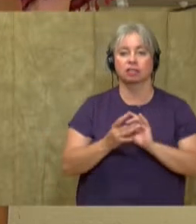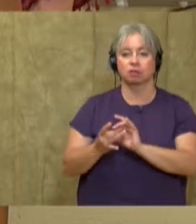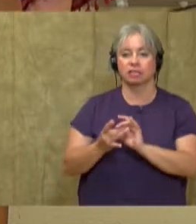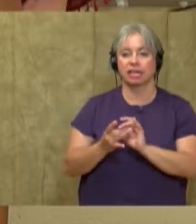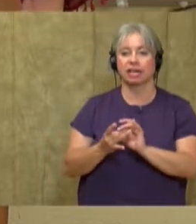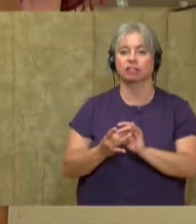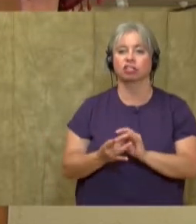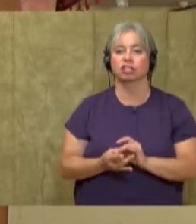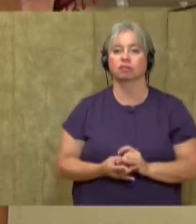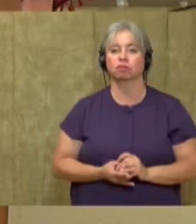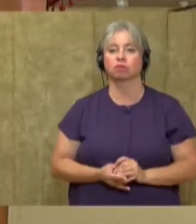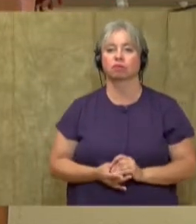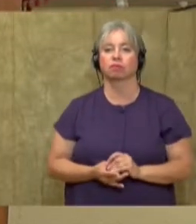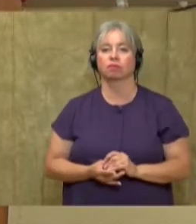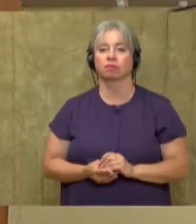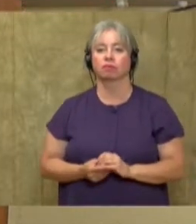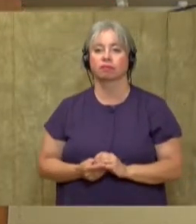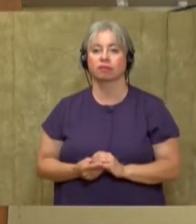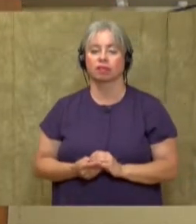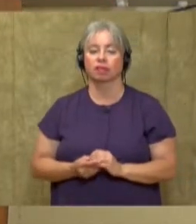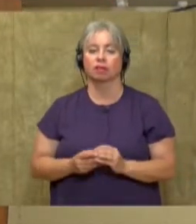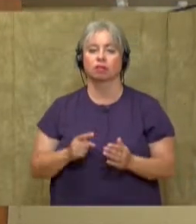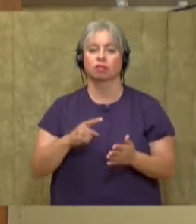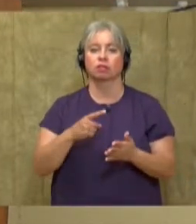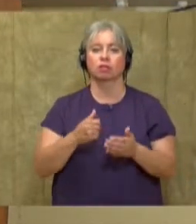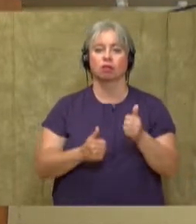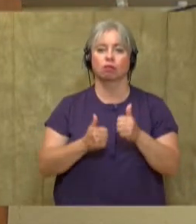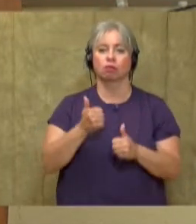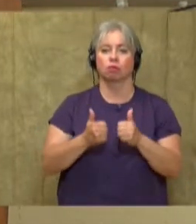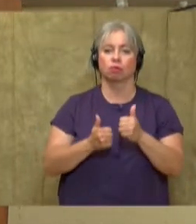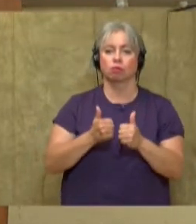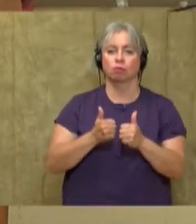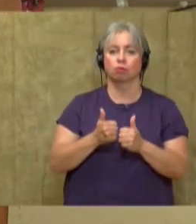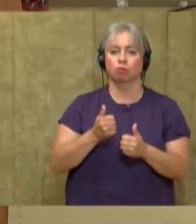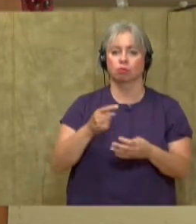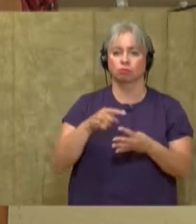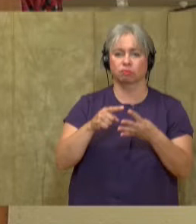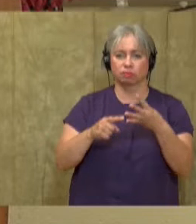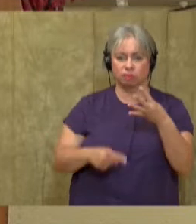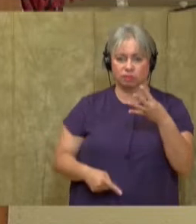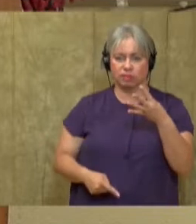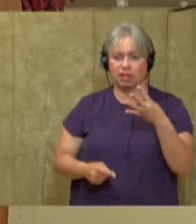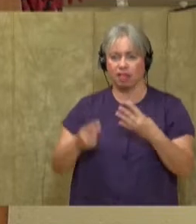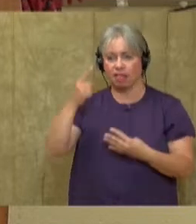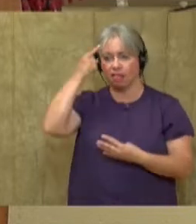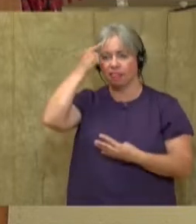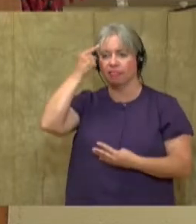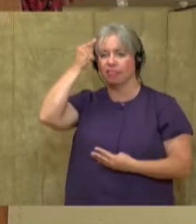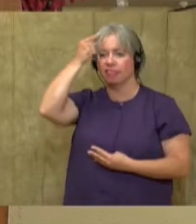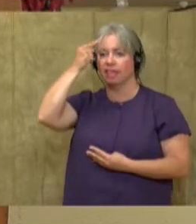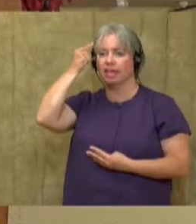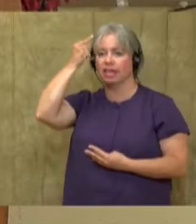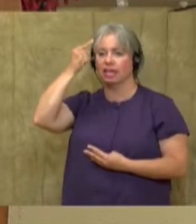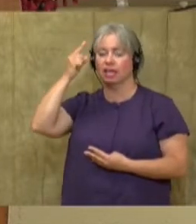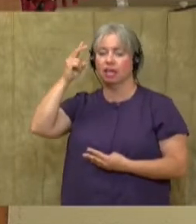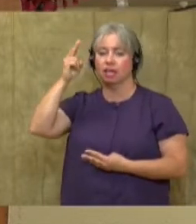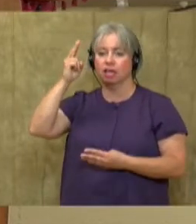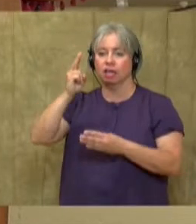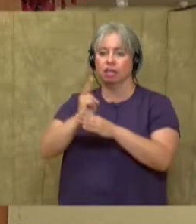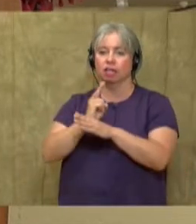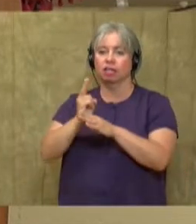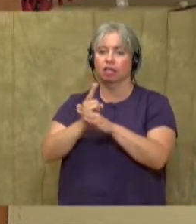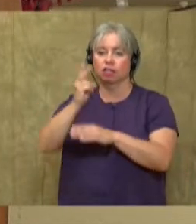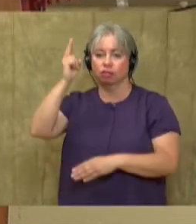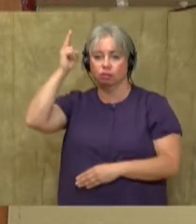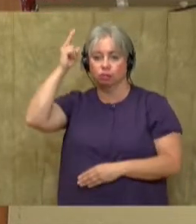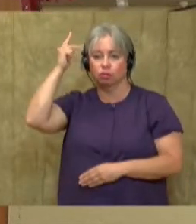want to see what type of correlation that this graph would have. Well, thinking in your head, using logic. A lot of times when we're